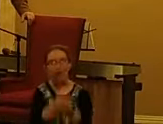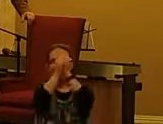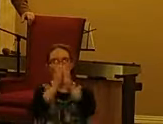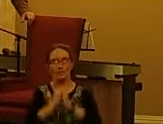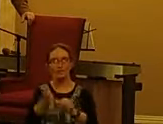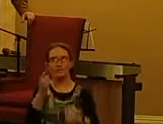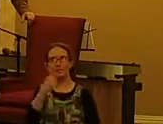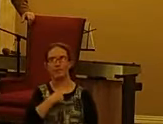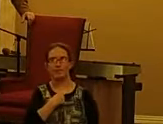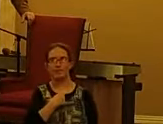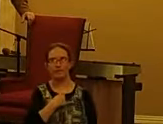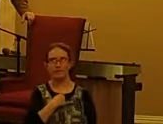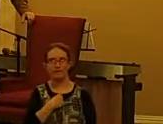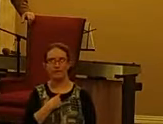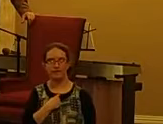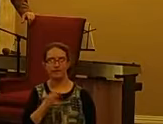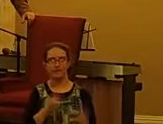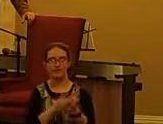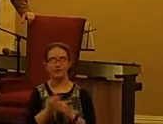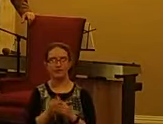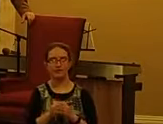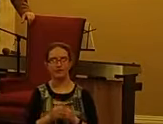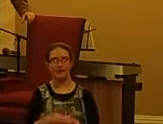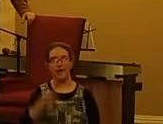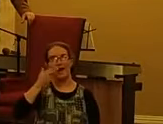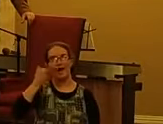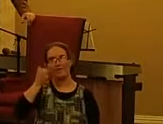me. And Jesus chuckled.